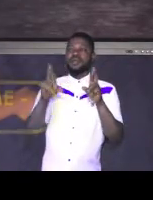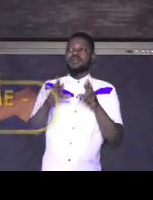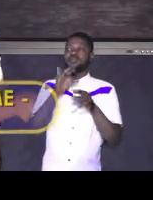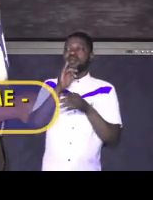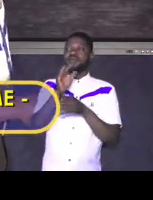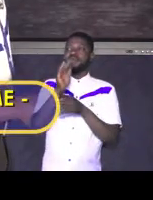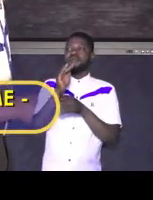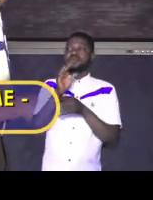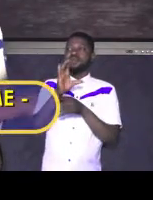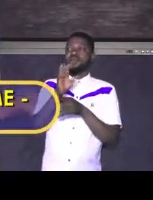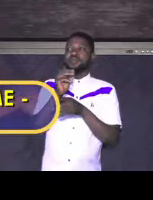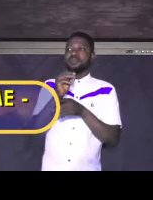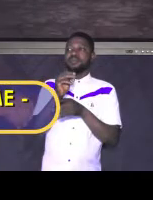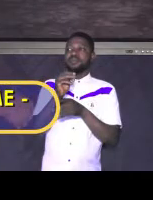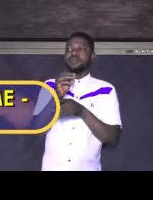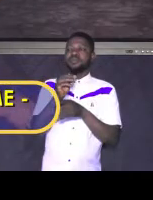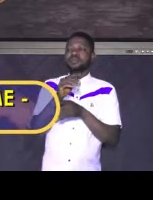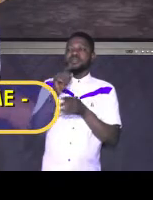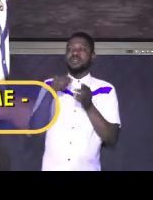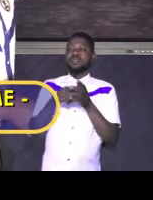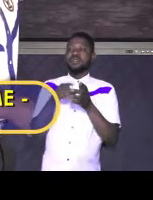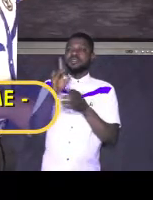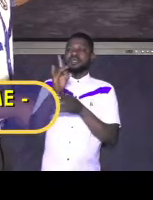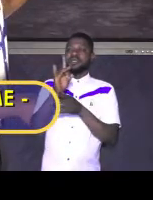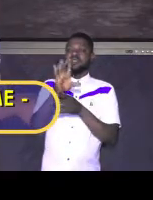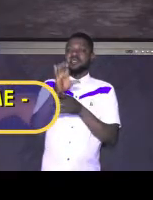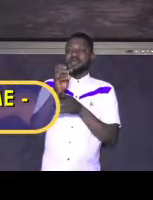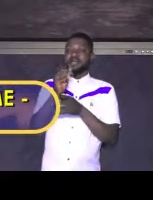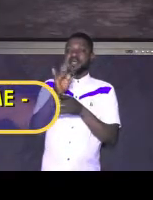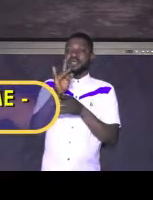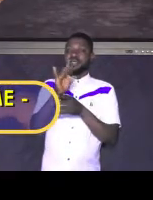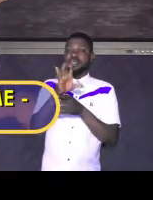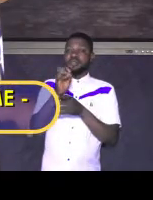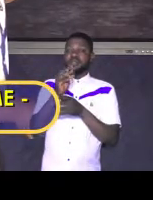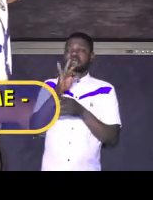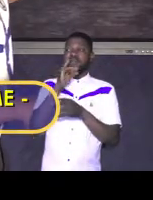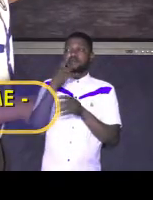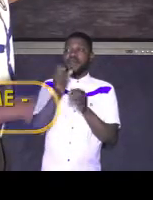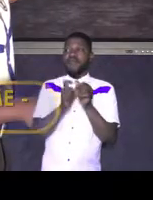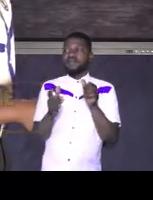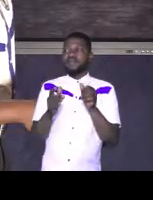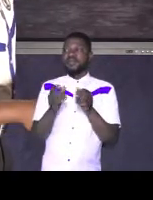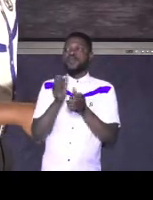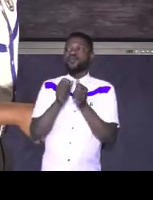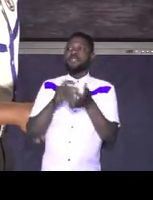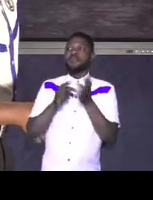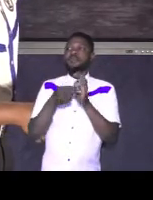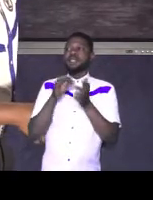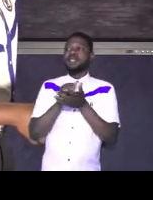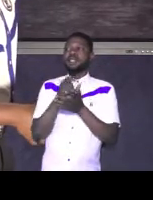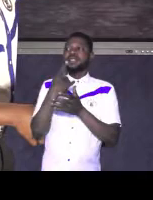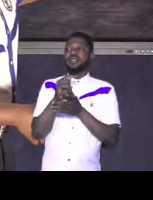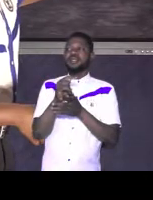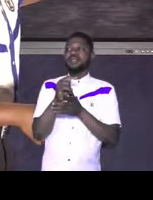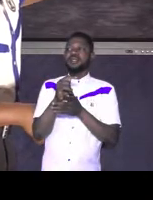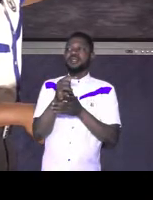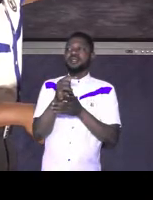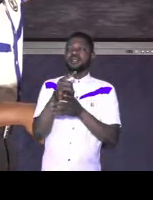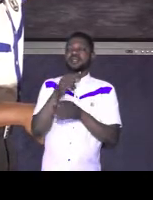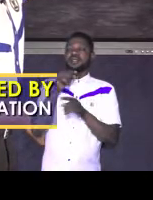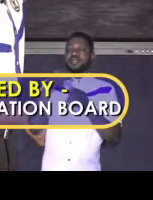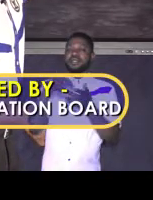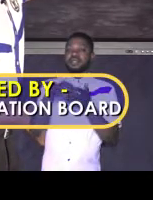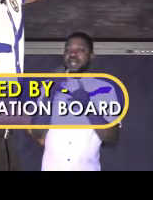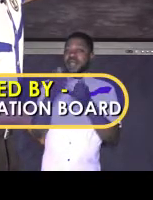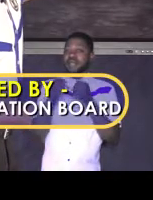is 15 centimeters. This length 18 centimeters is for everything. So from here to here is 15 centimeters, which means that